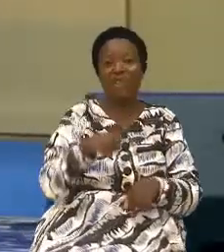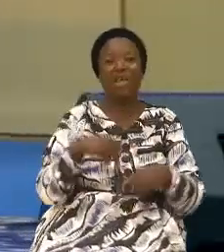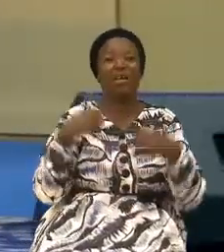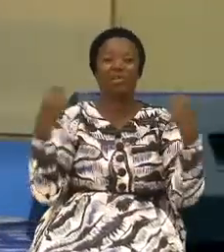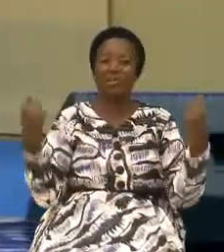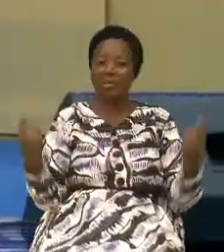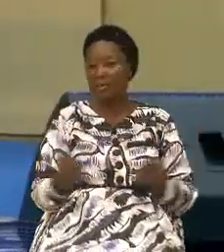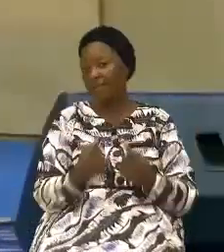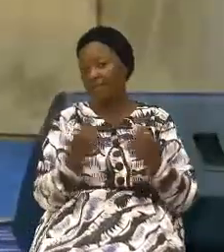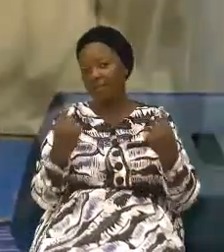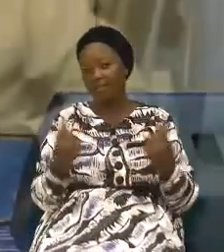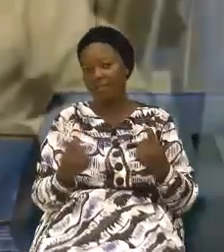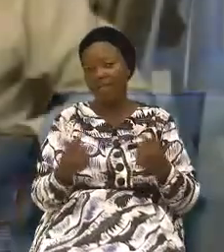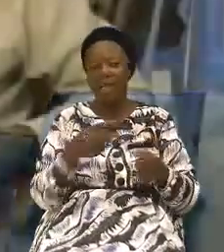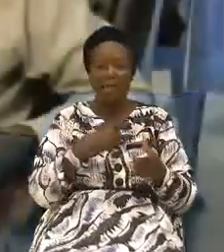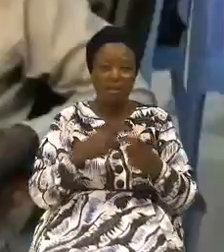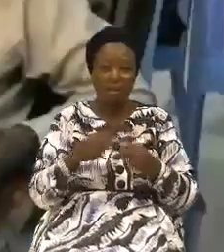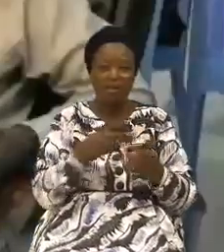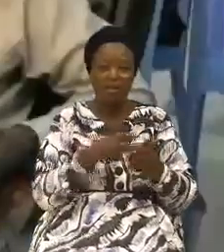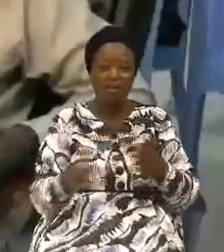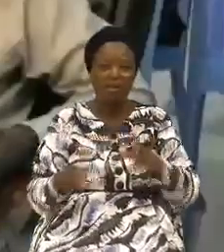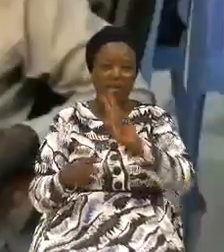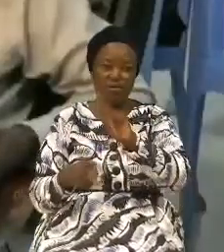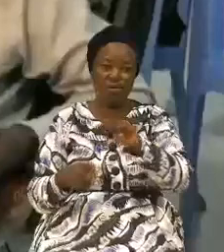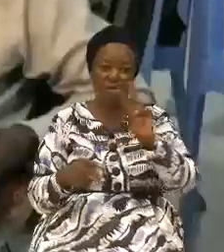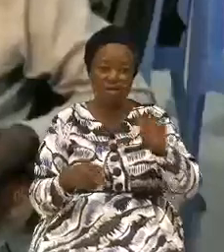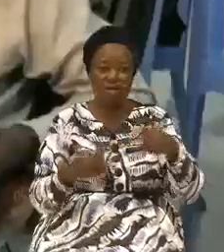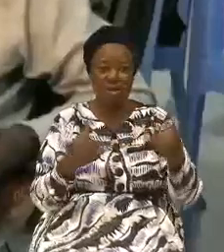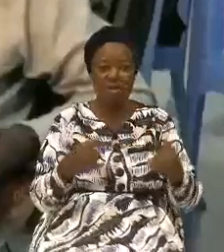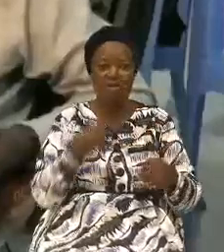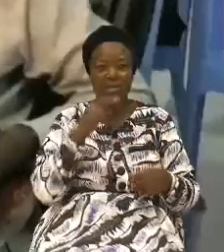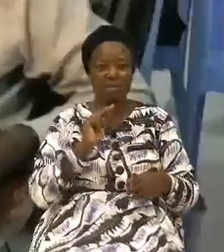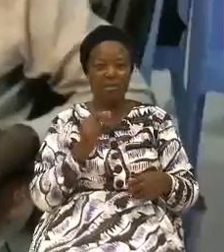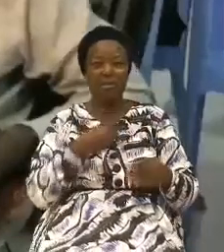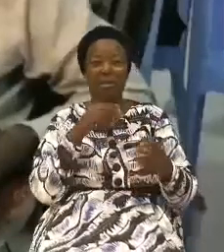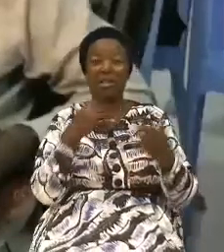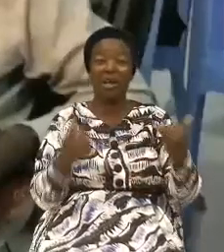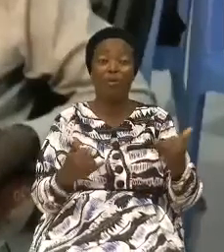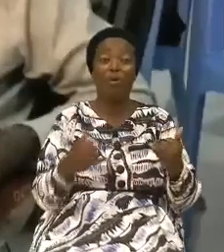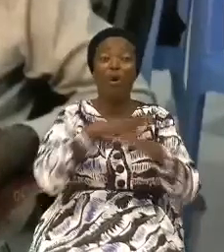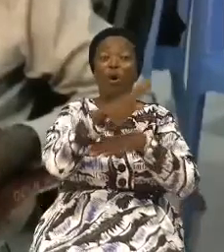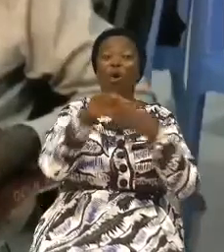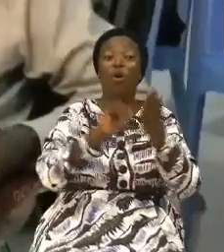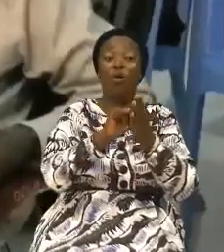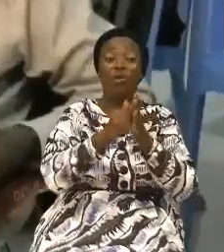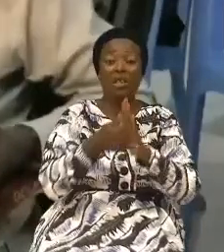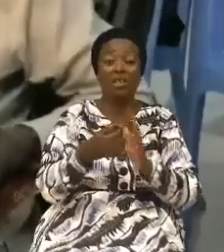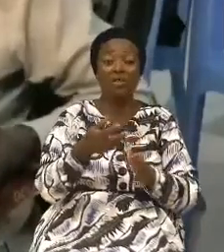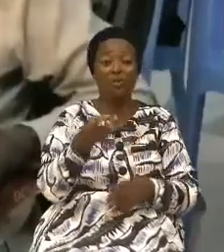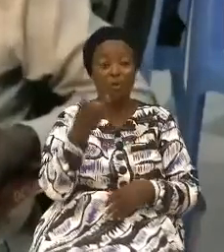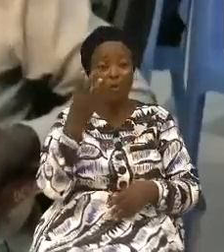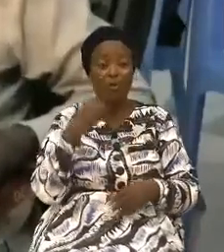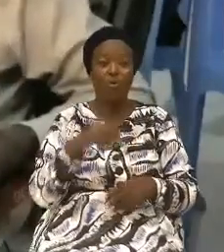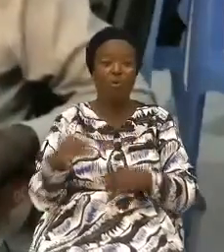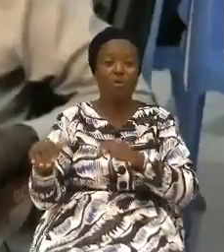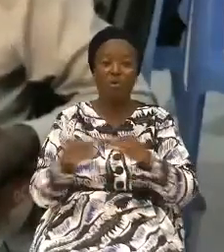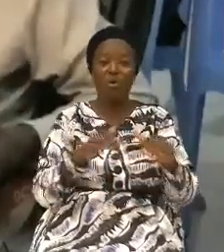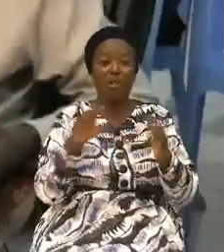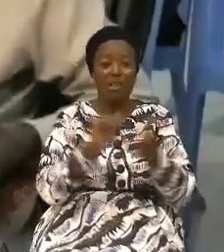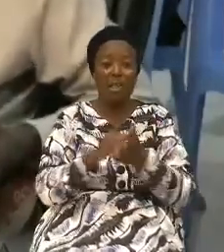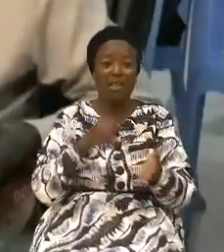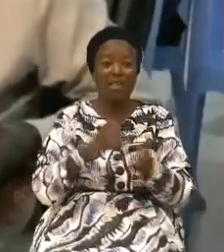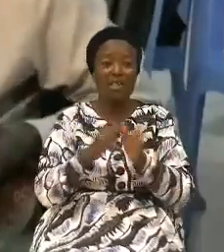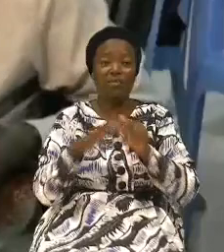And then verse 22 tells us, now all this was done that it might be